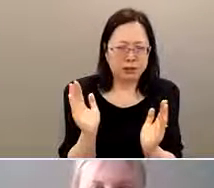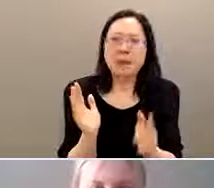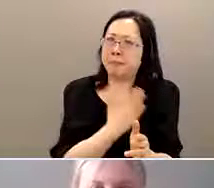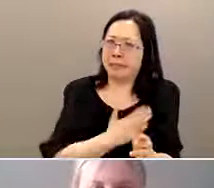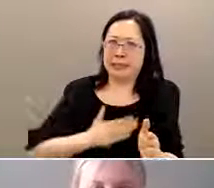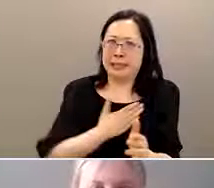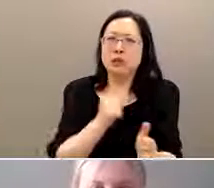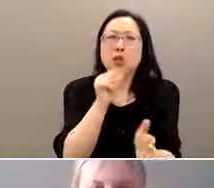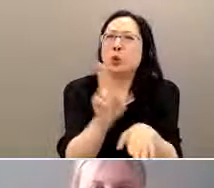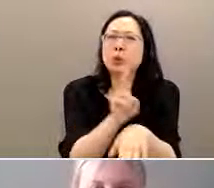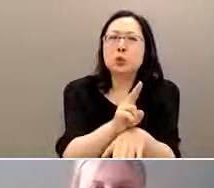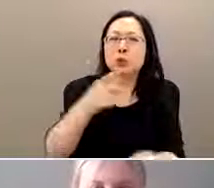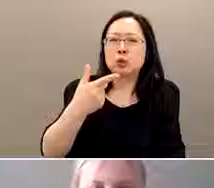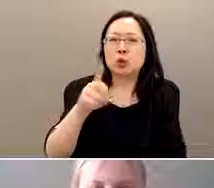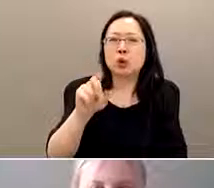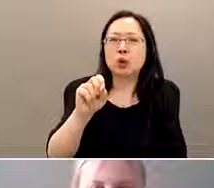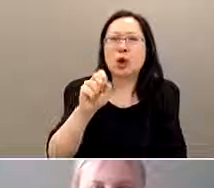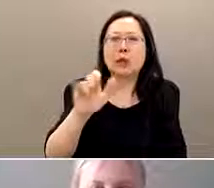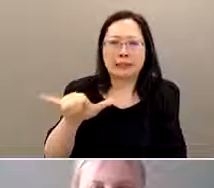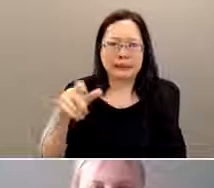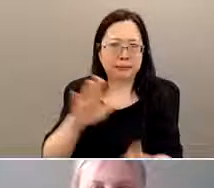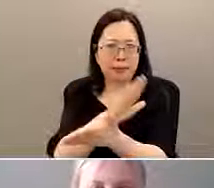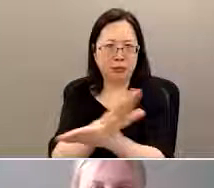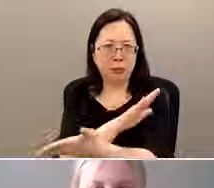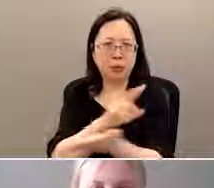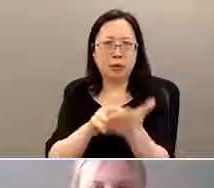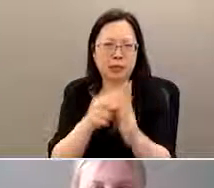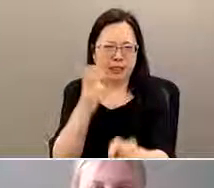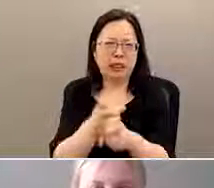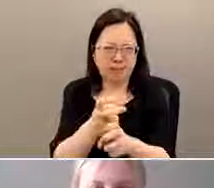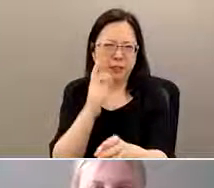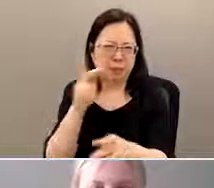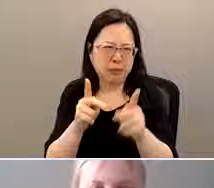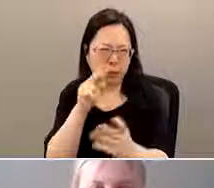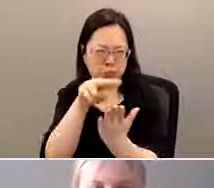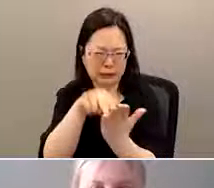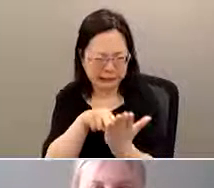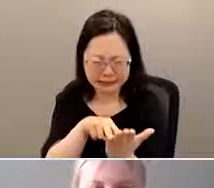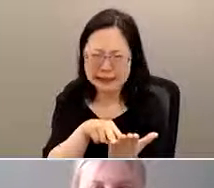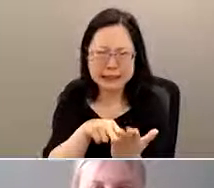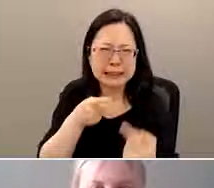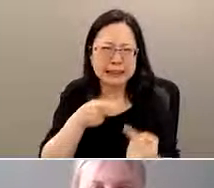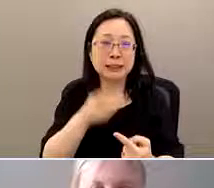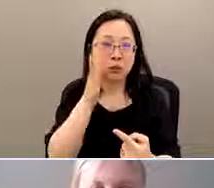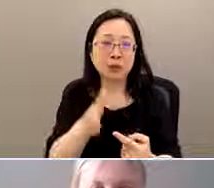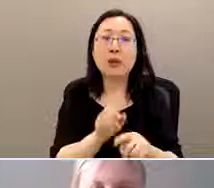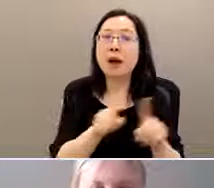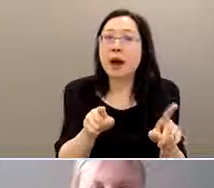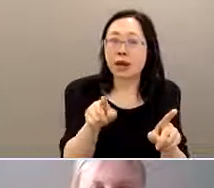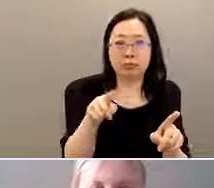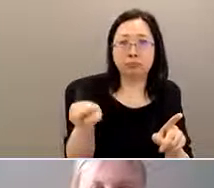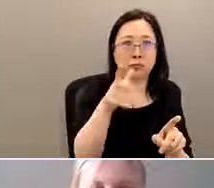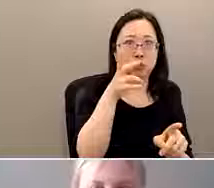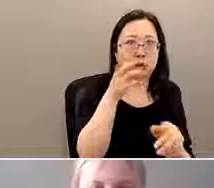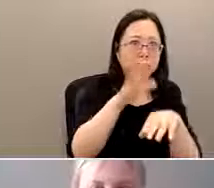on glossy paper, just because that makes it tougher for anybody to read. But you'll see those notes in the toolkit itself. And I see we